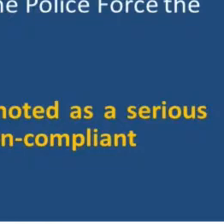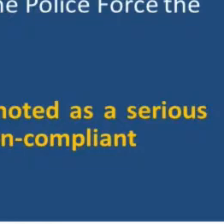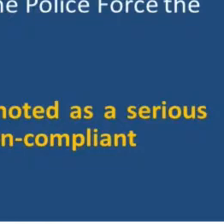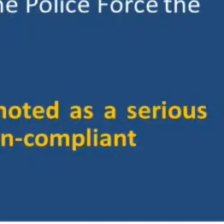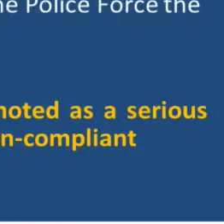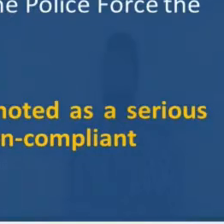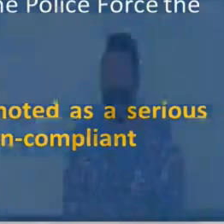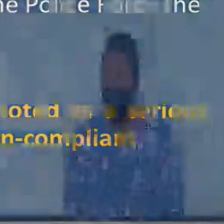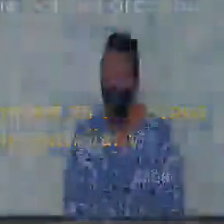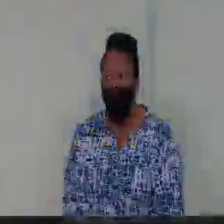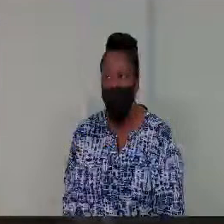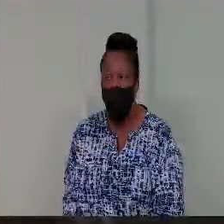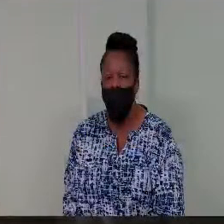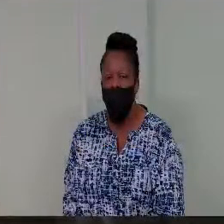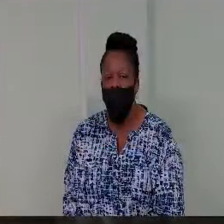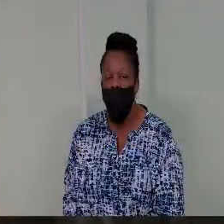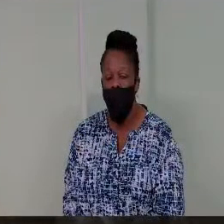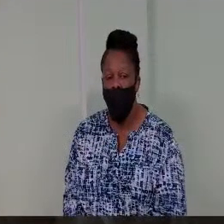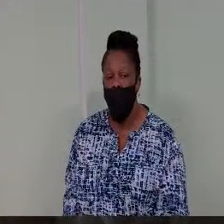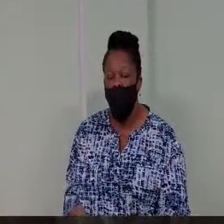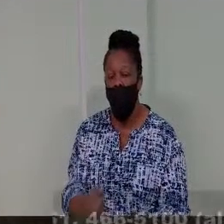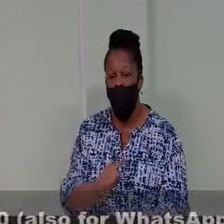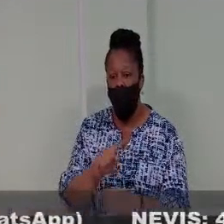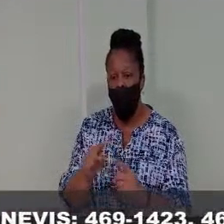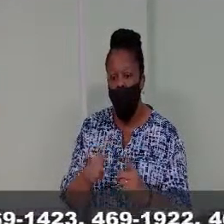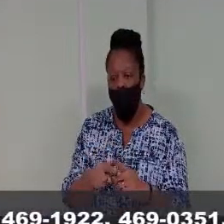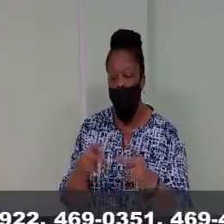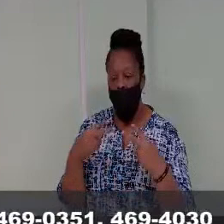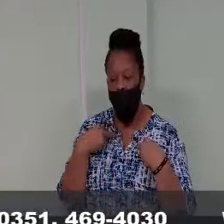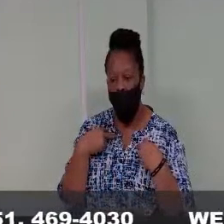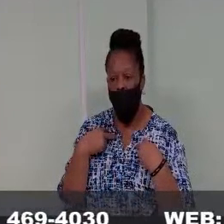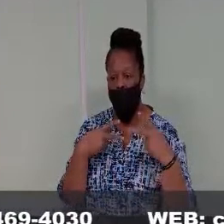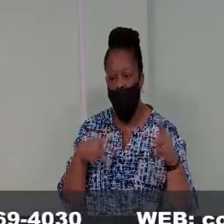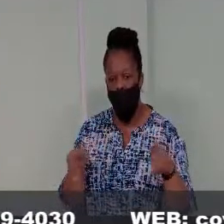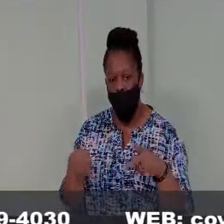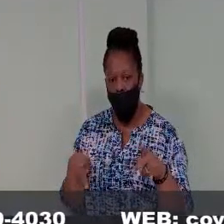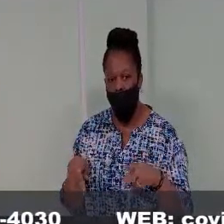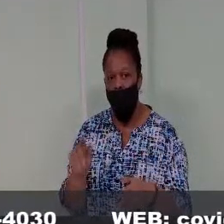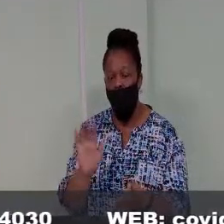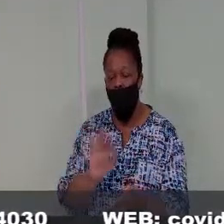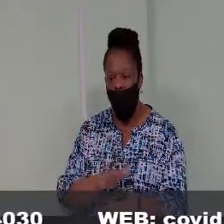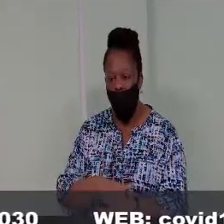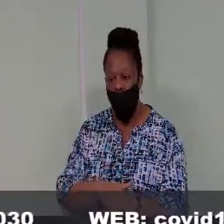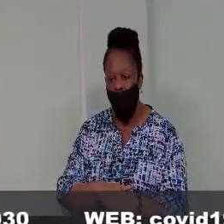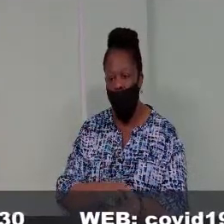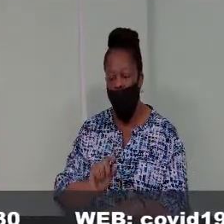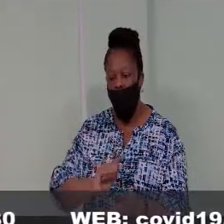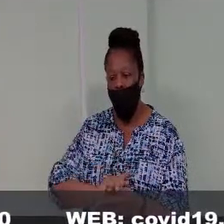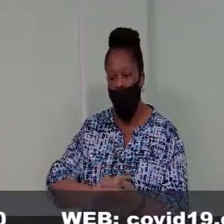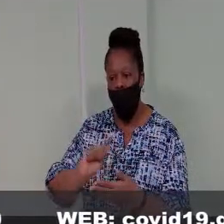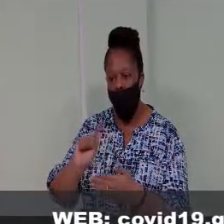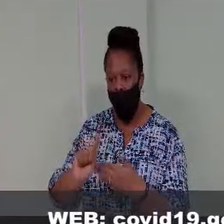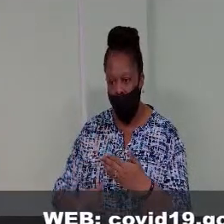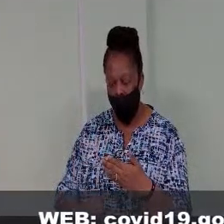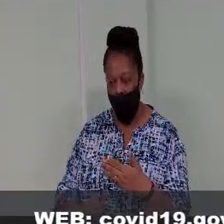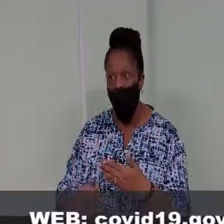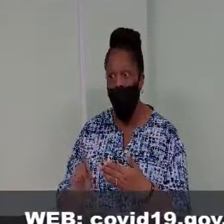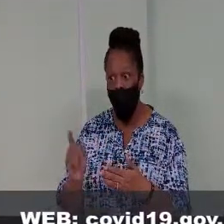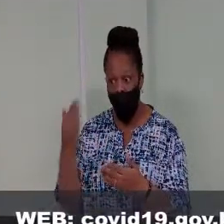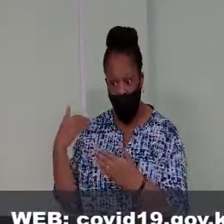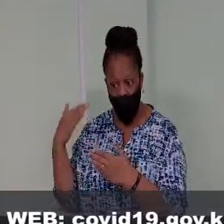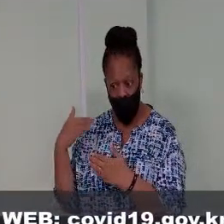everything to begin to normalize a way of life again in St. Kitts and Nevis.